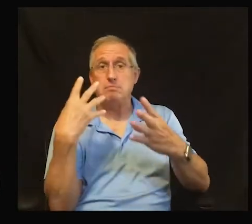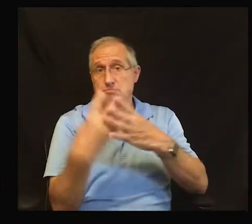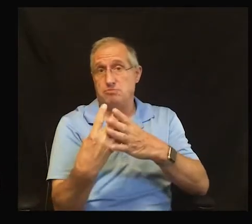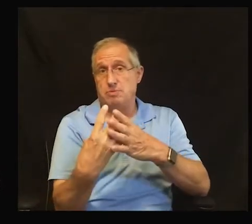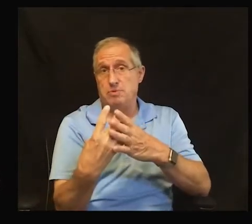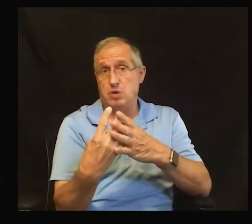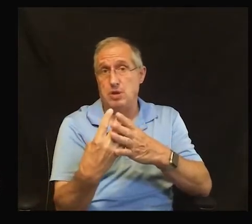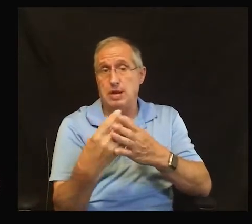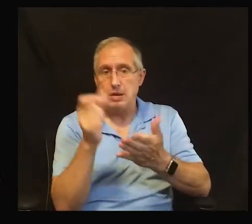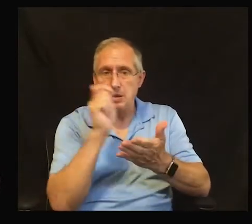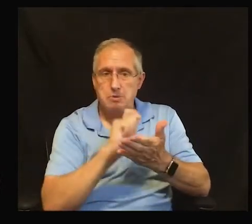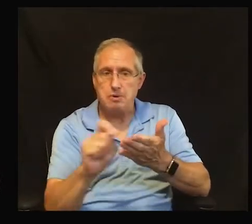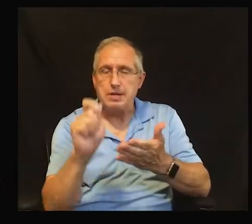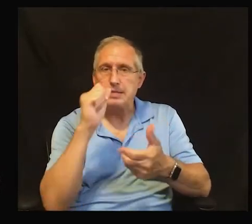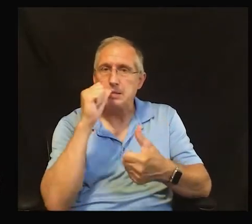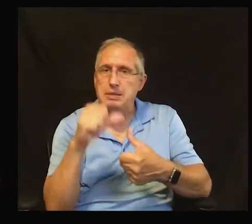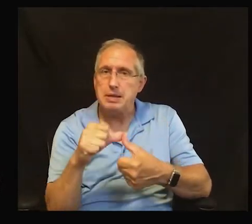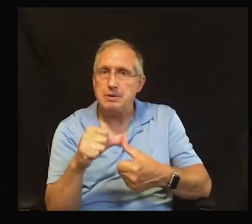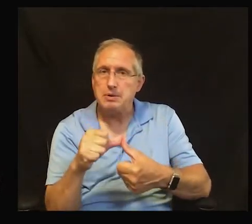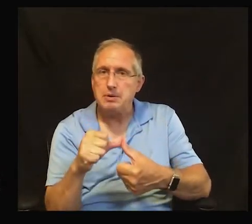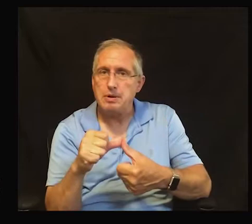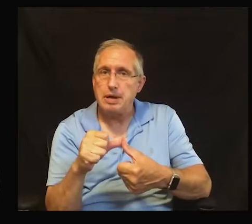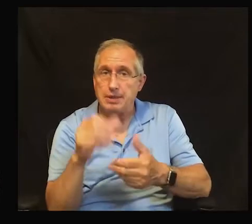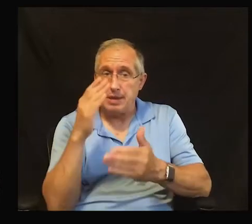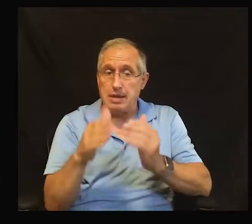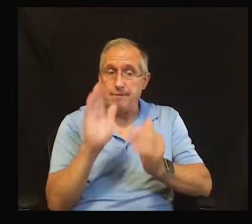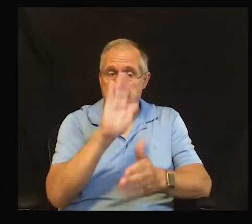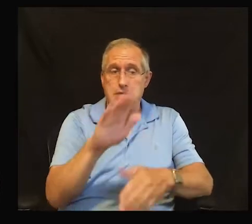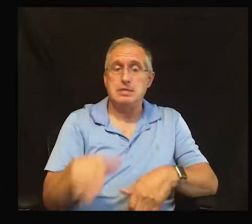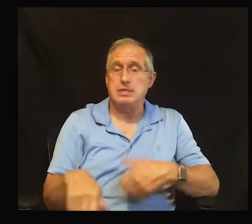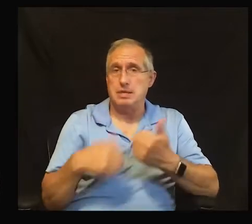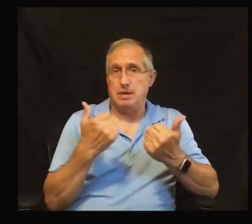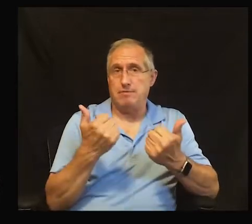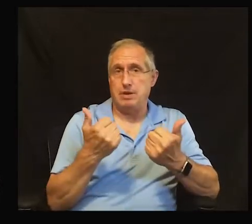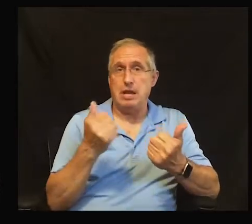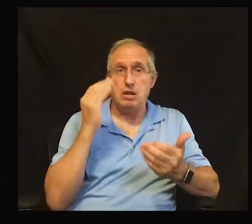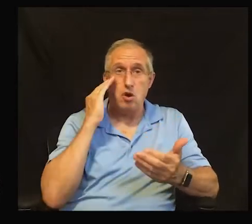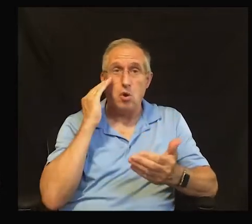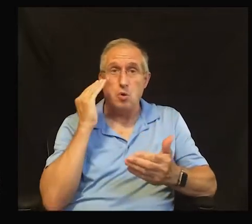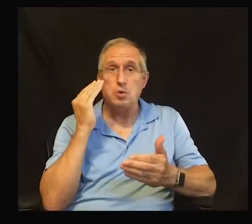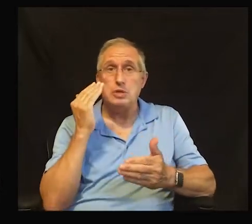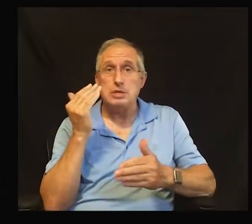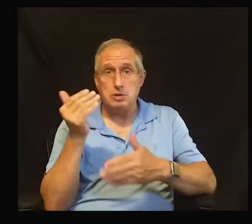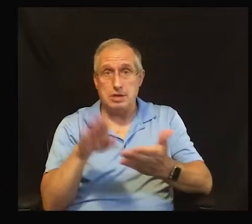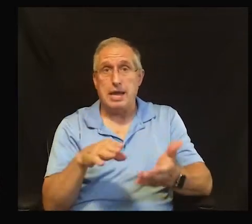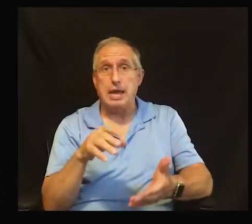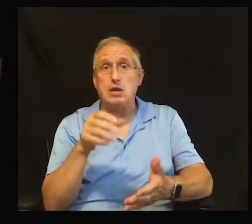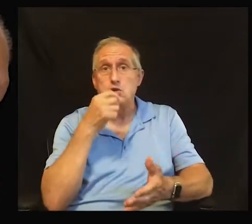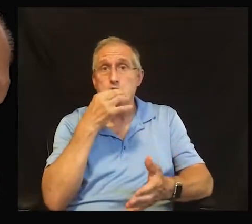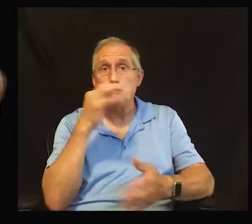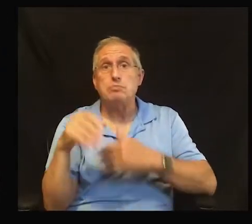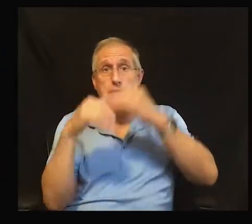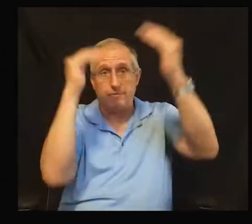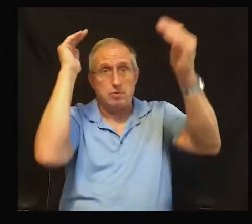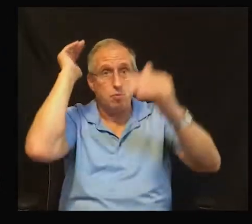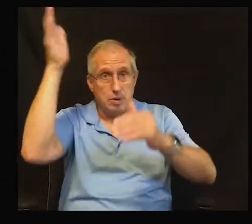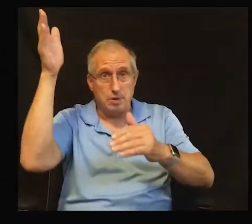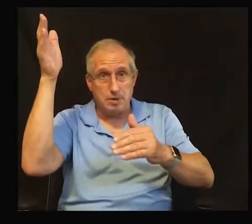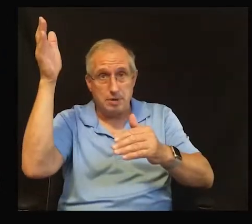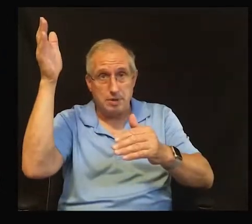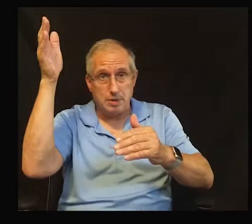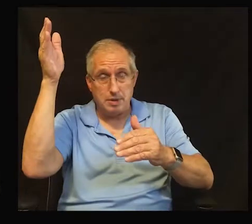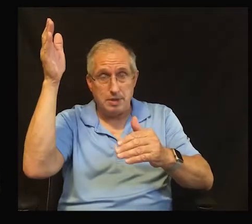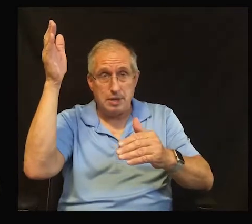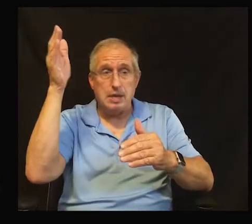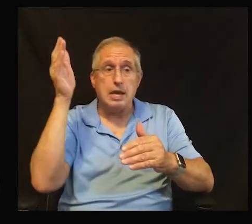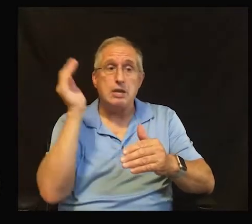prison, and he writes this letter at the end of his life. He knows he's about to go home to heaven. He's about to leave this life for the best